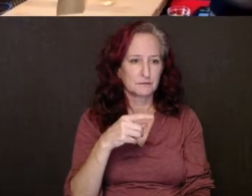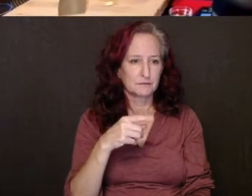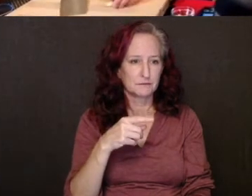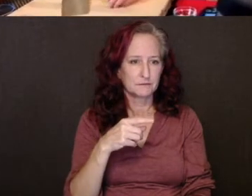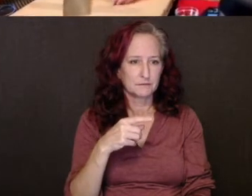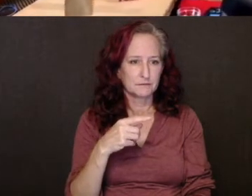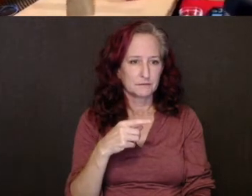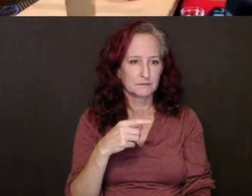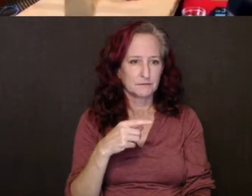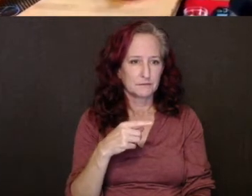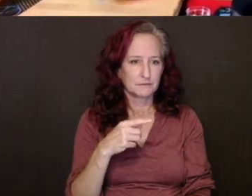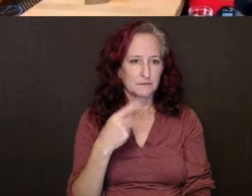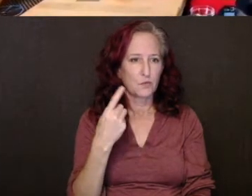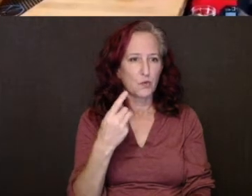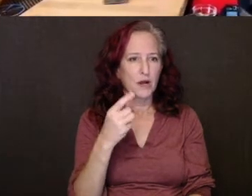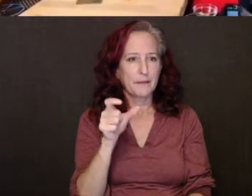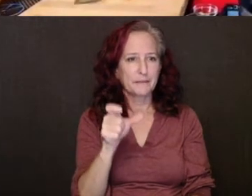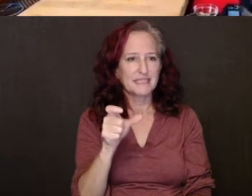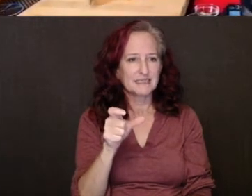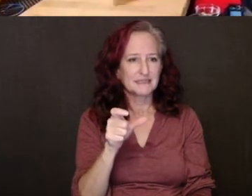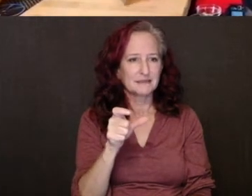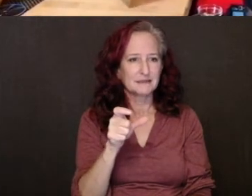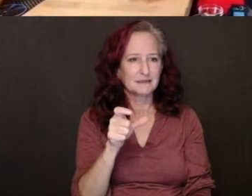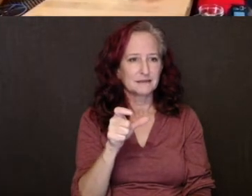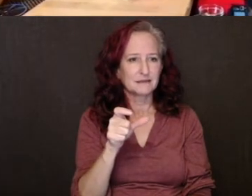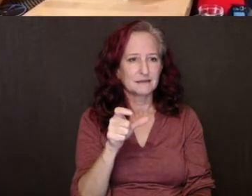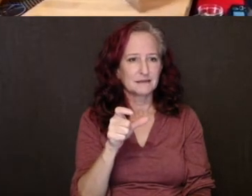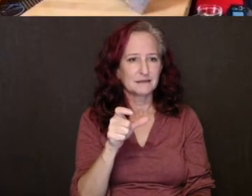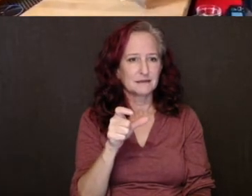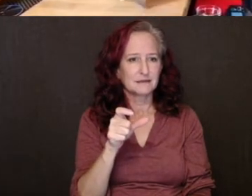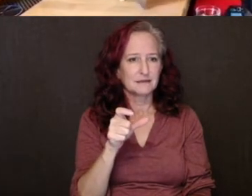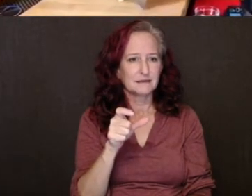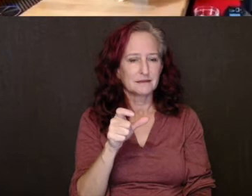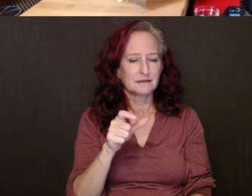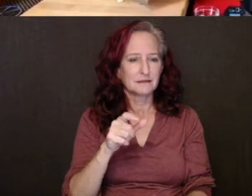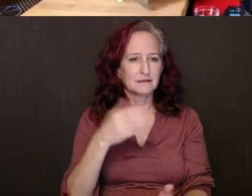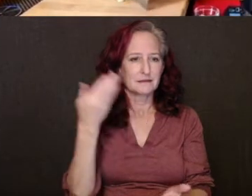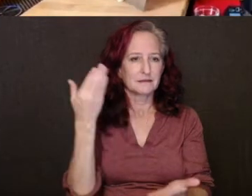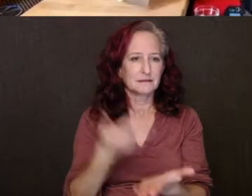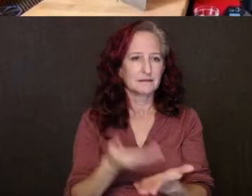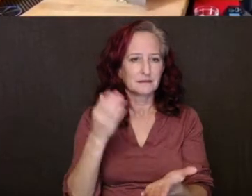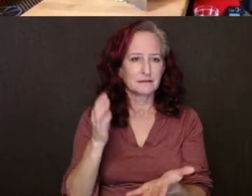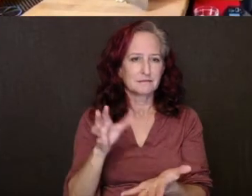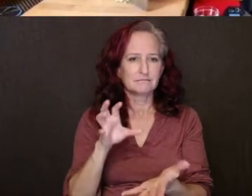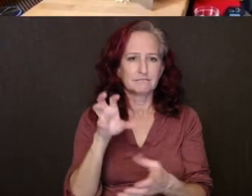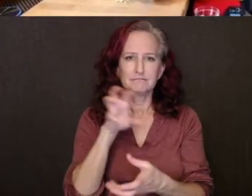press of garlic here, and I crush it, and I go chop it up.